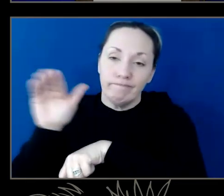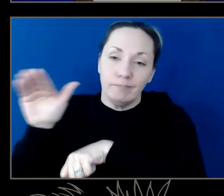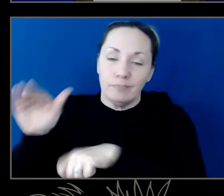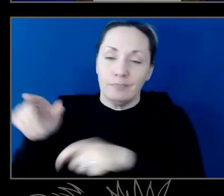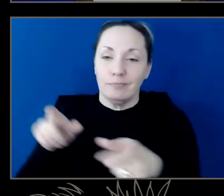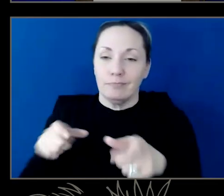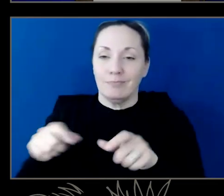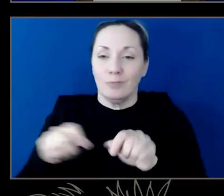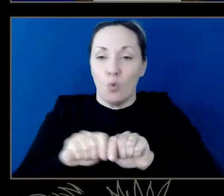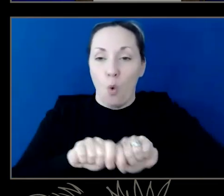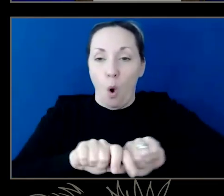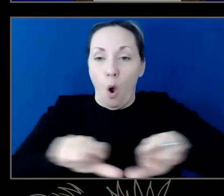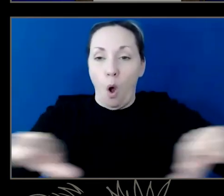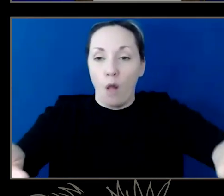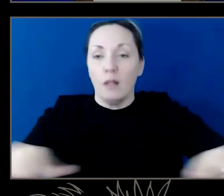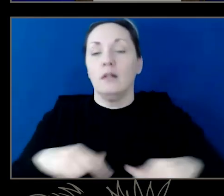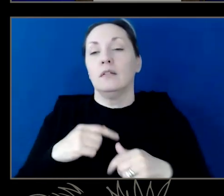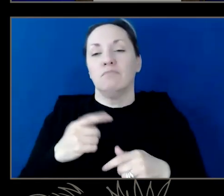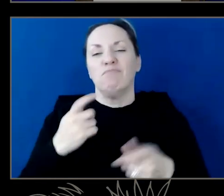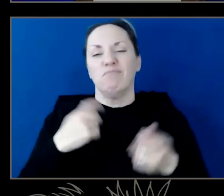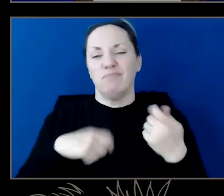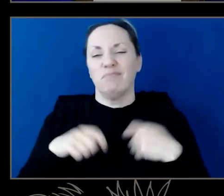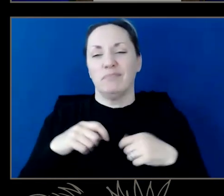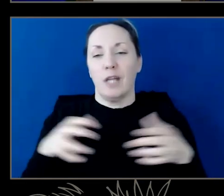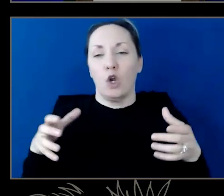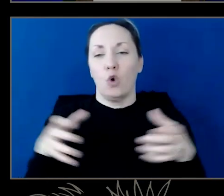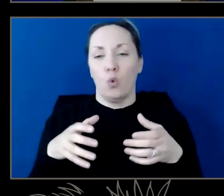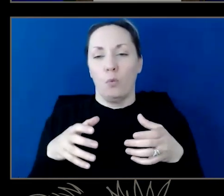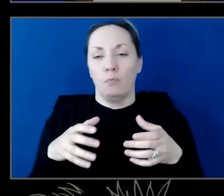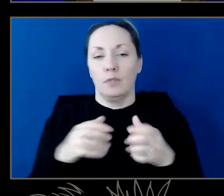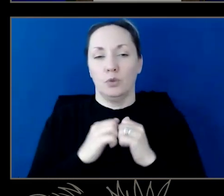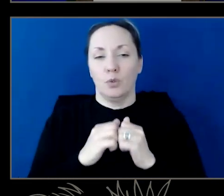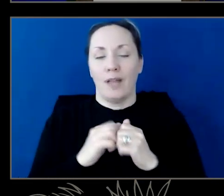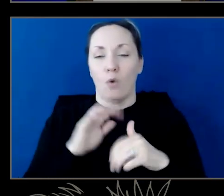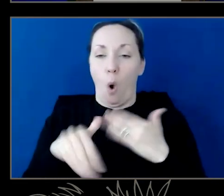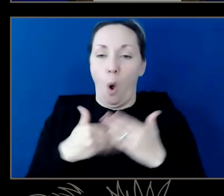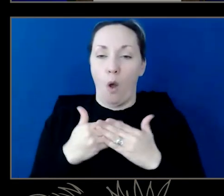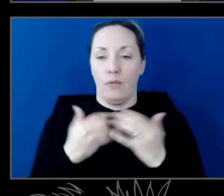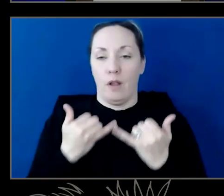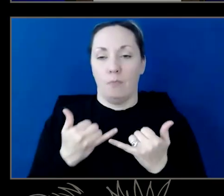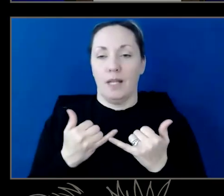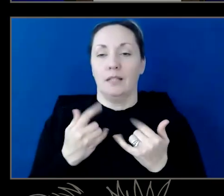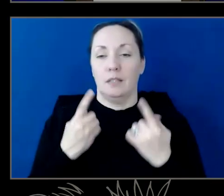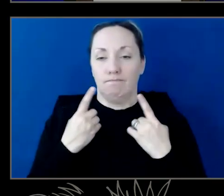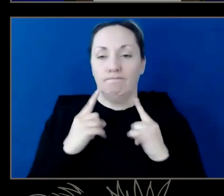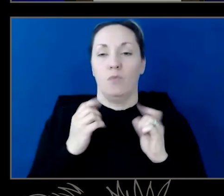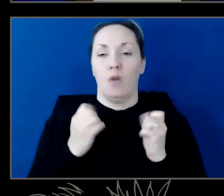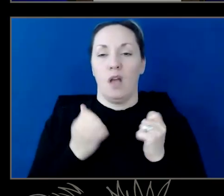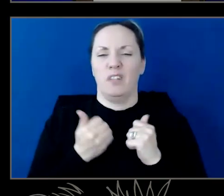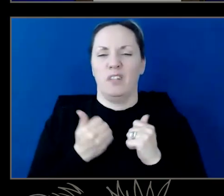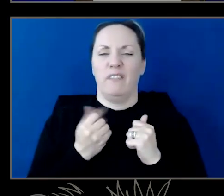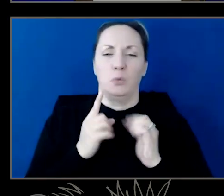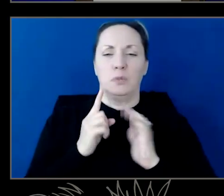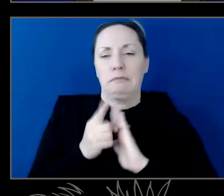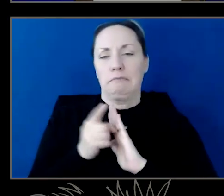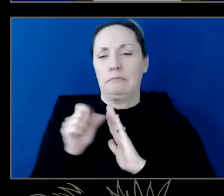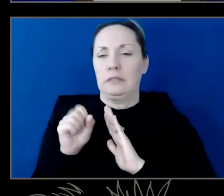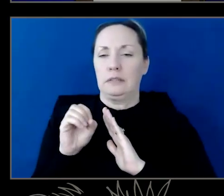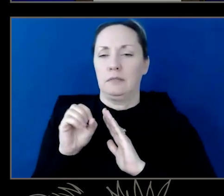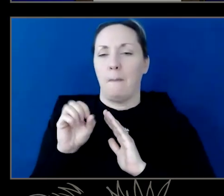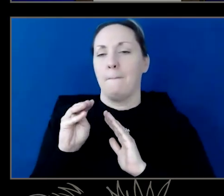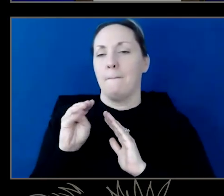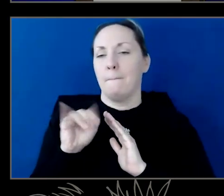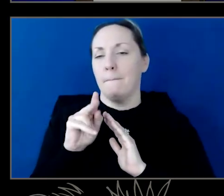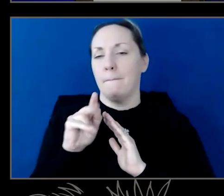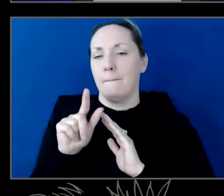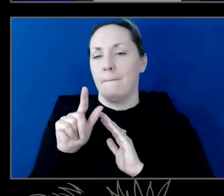everyone else, let's just group together all of the updates, and once every couple milliseconds, send all of the